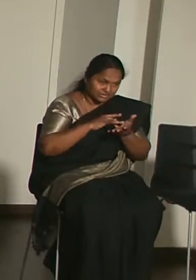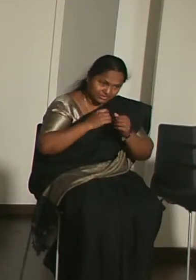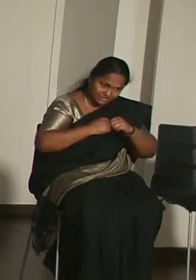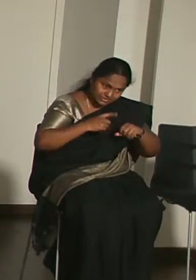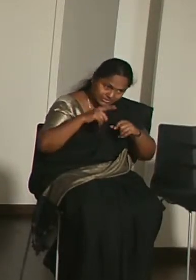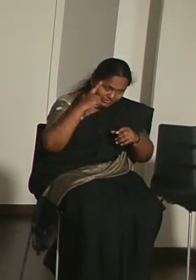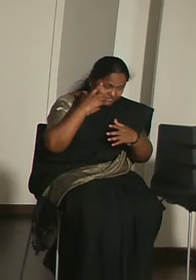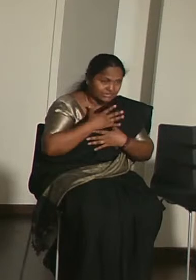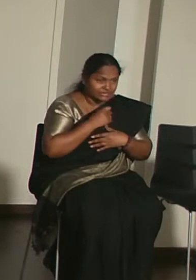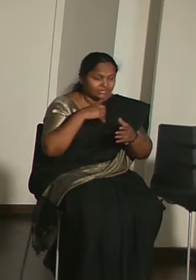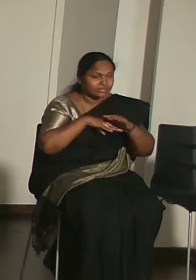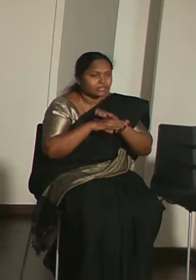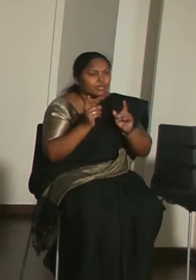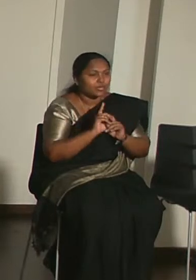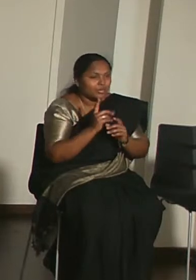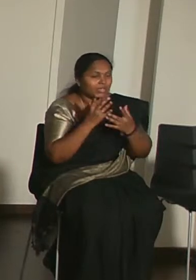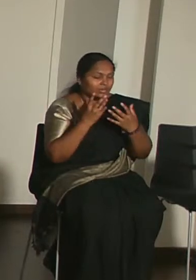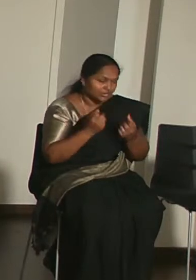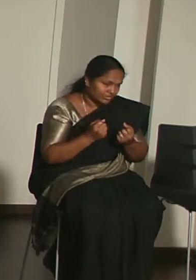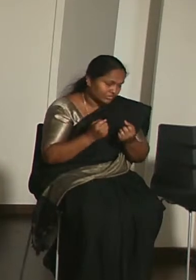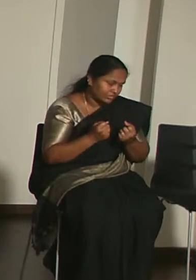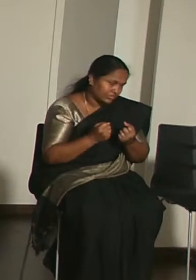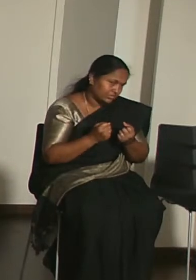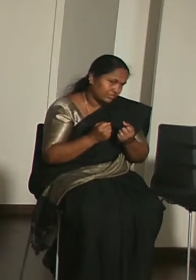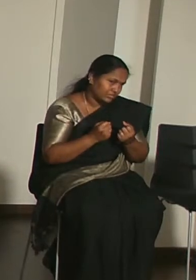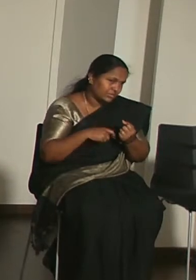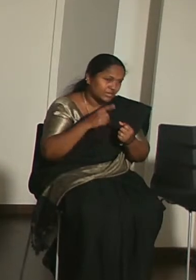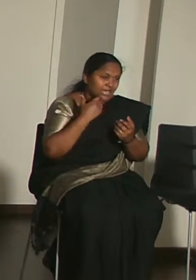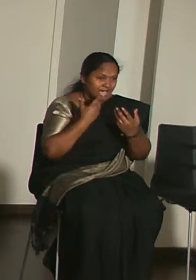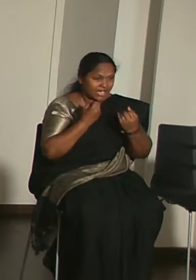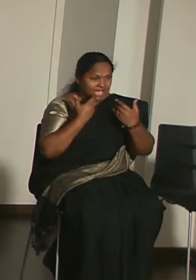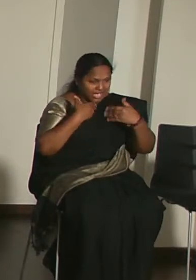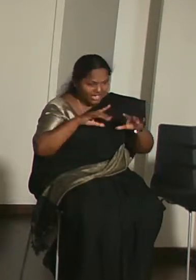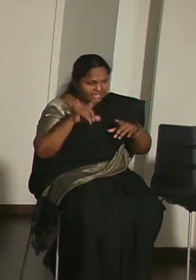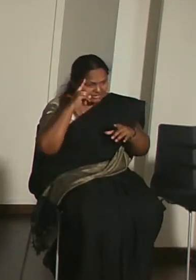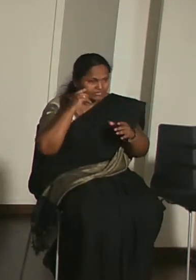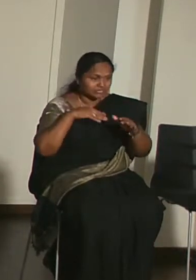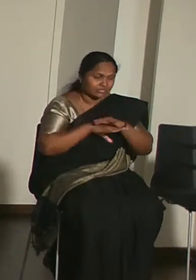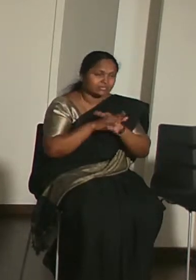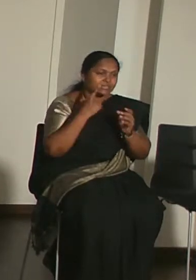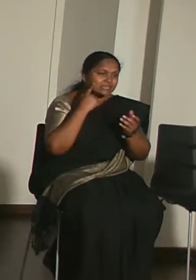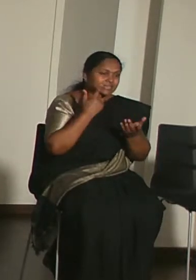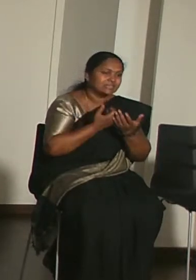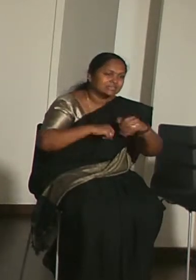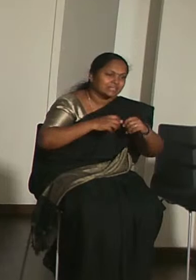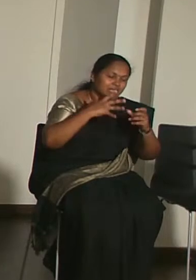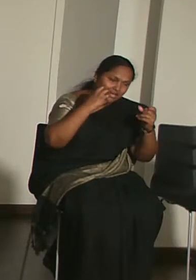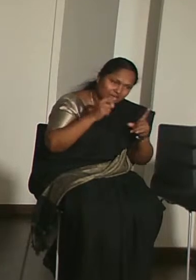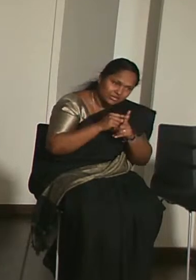where trust exists, where uh, we allow for another to enter our spaces to